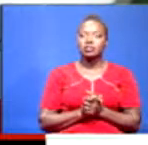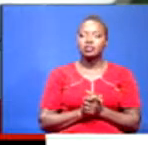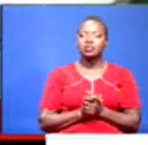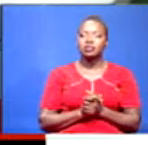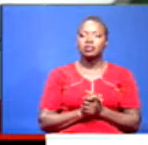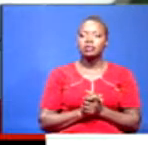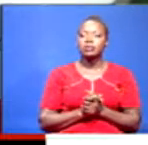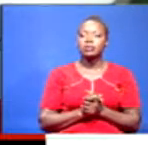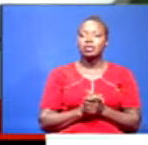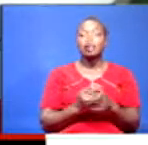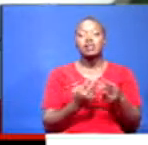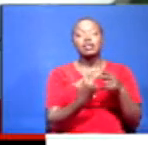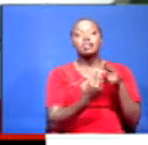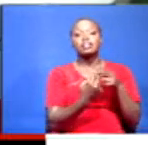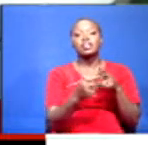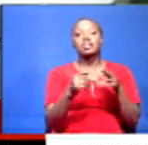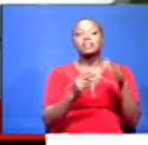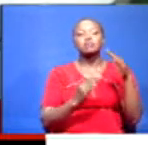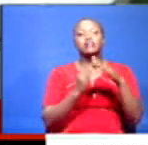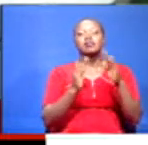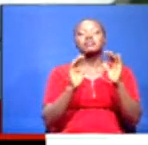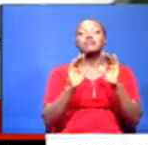is Prime Edition.